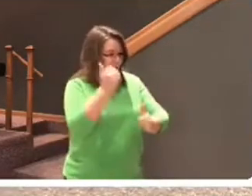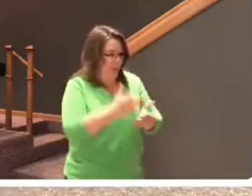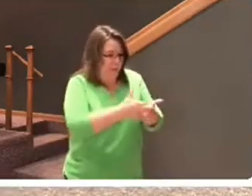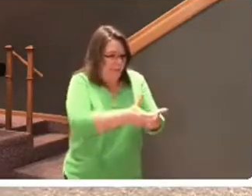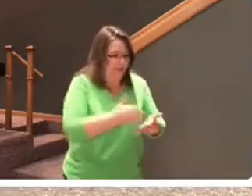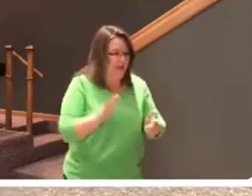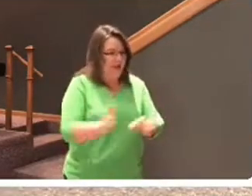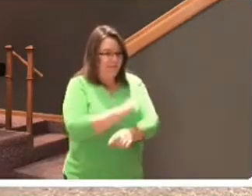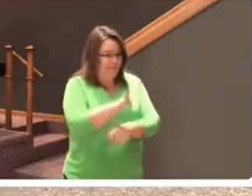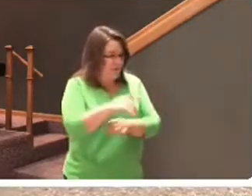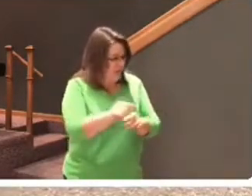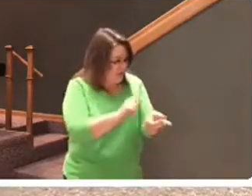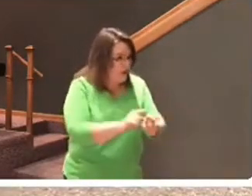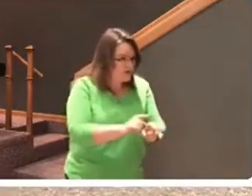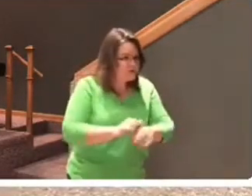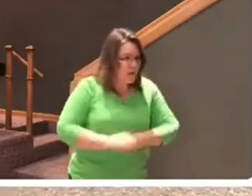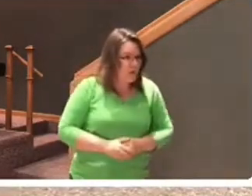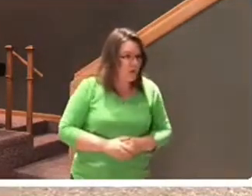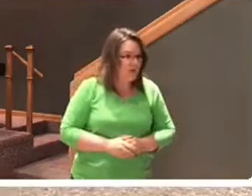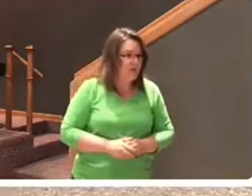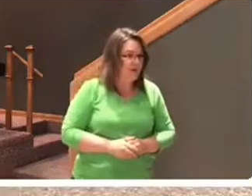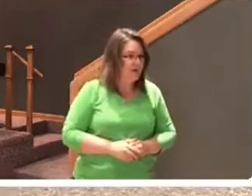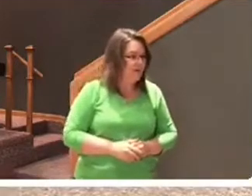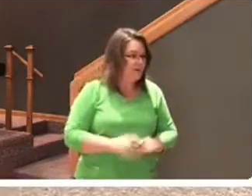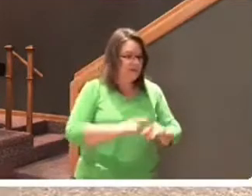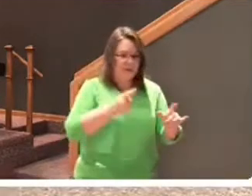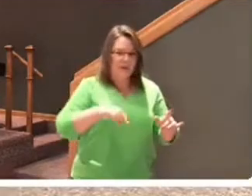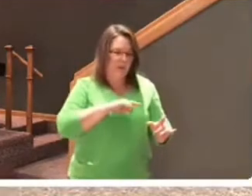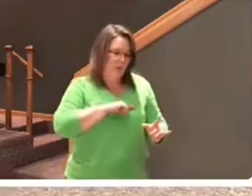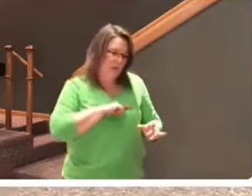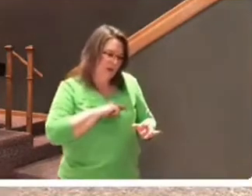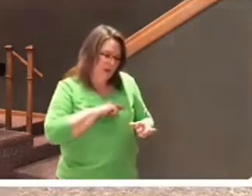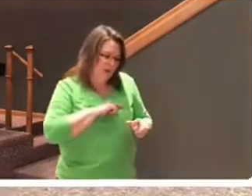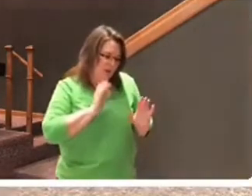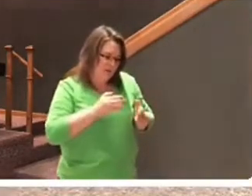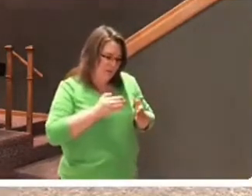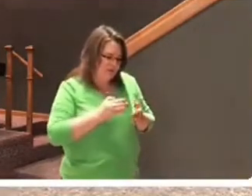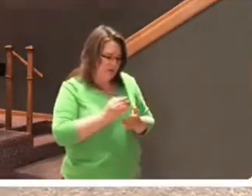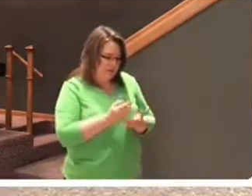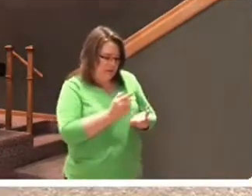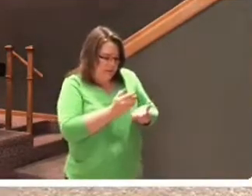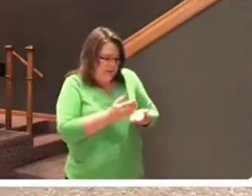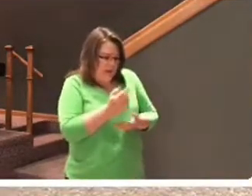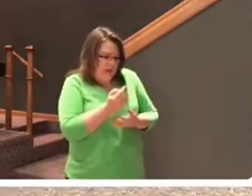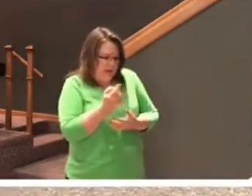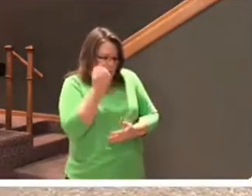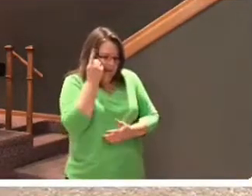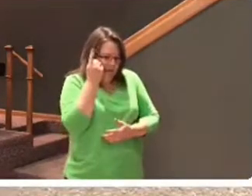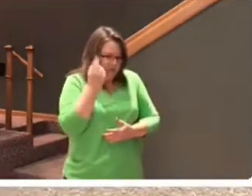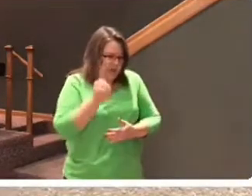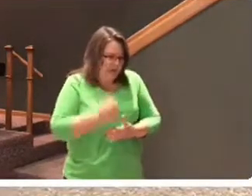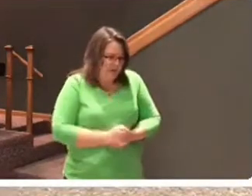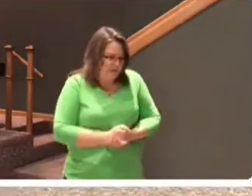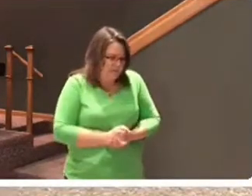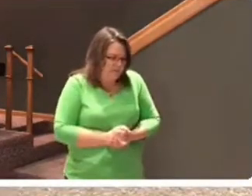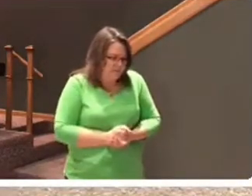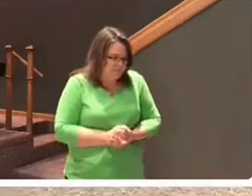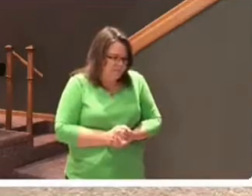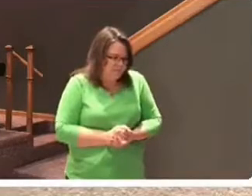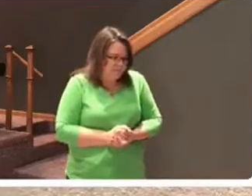and I'll fill that up too. But we operate based on our tiny little understandings.